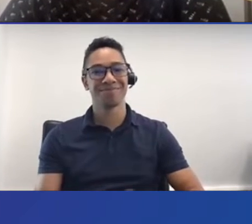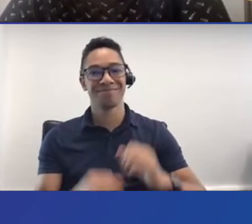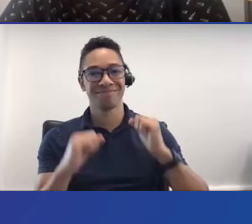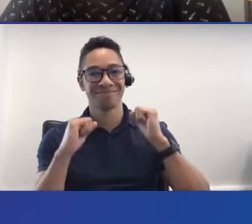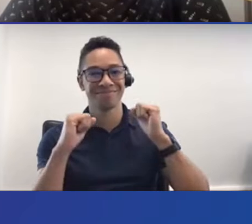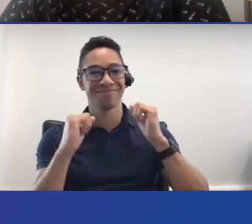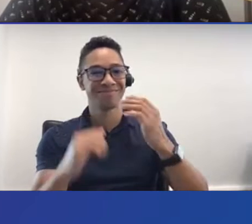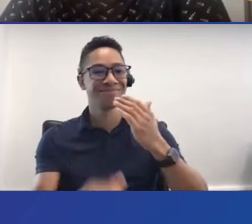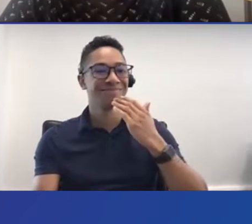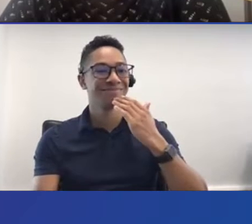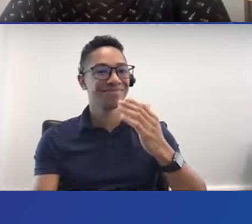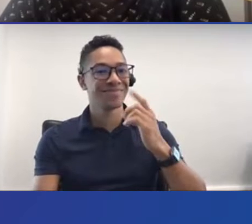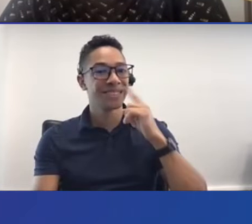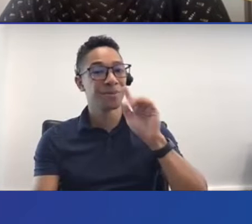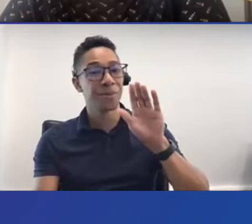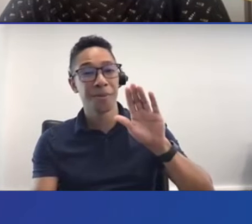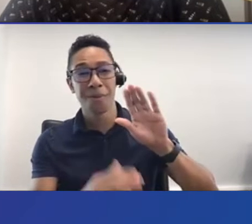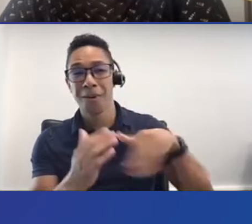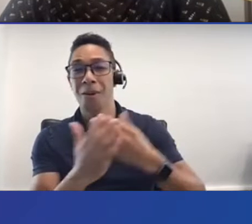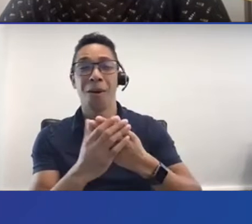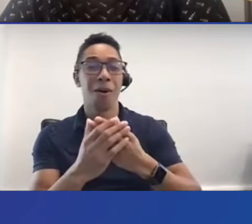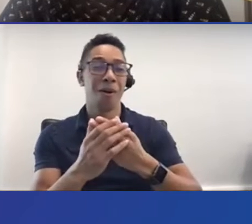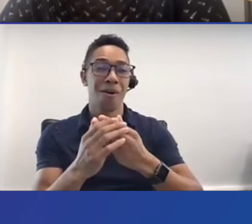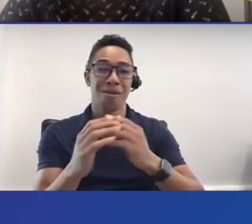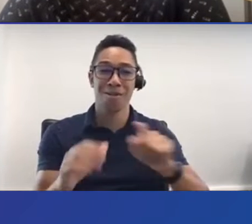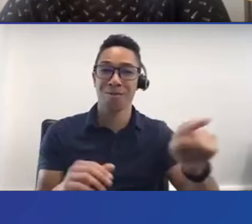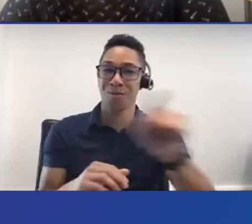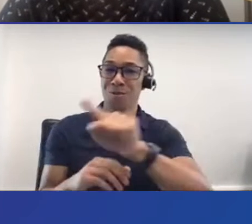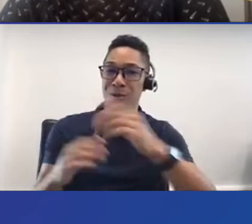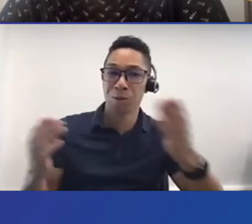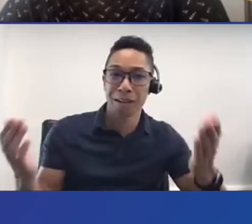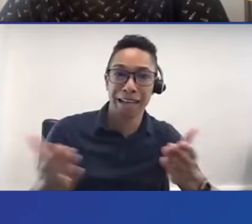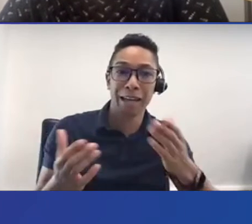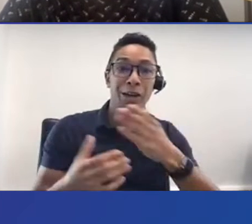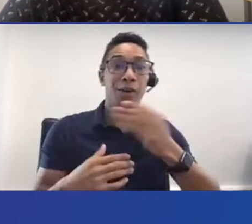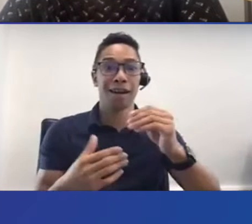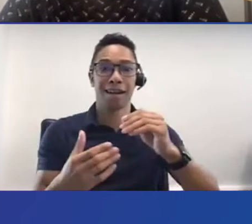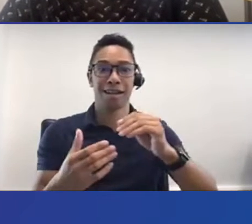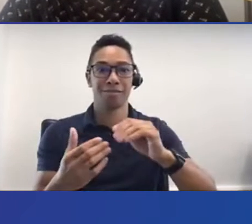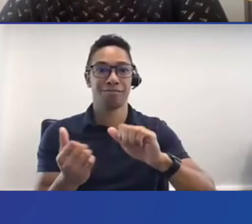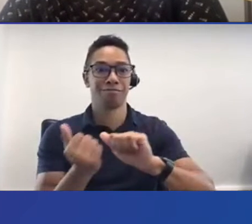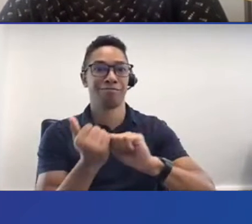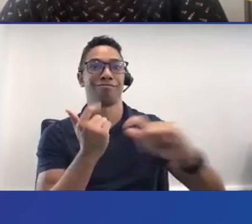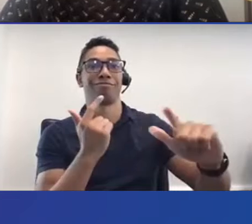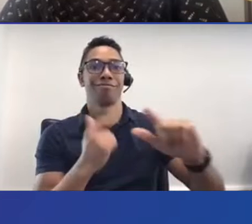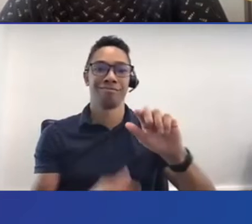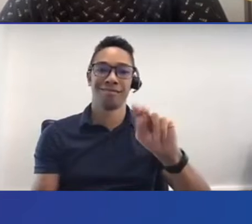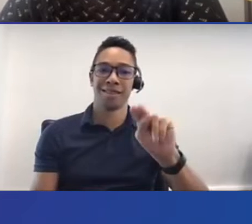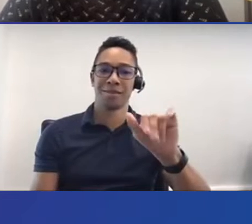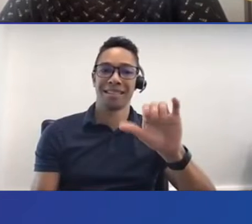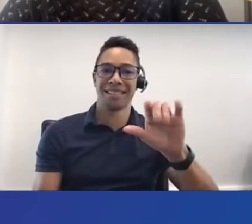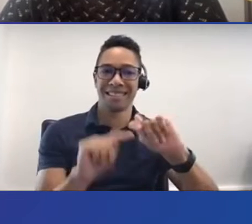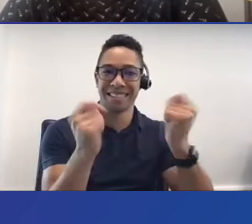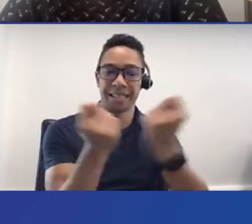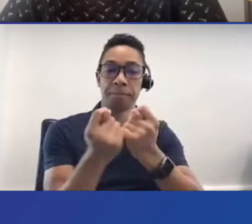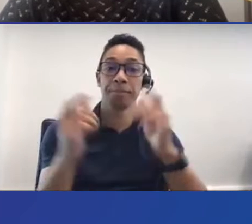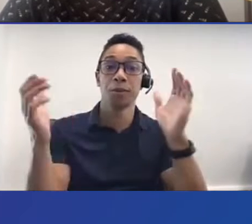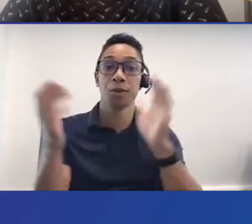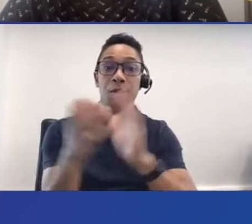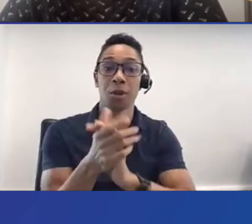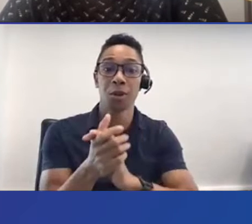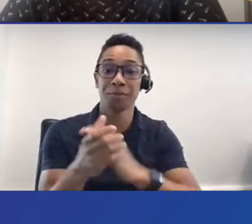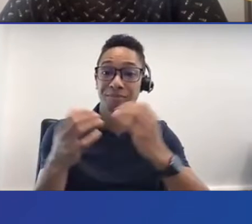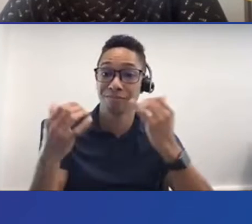Candace for all the wonderful people who are in the room and the rest of the Dance NYC team. Okay, so with that, I